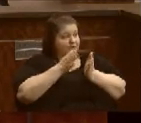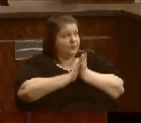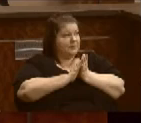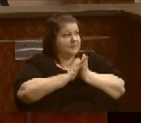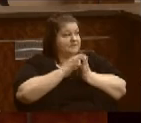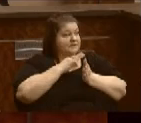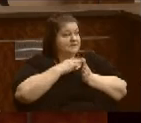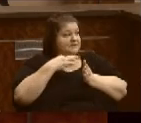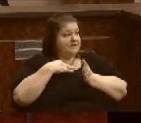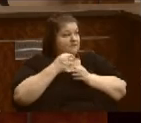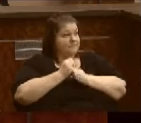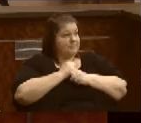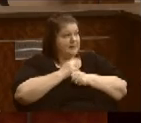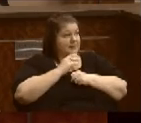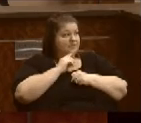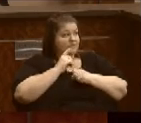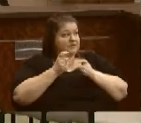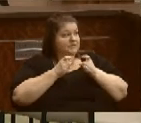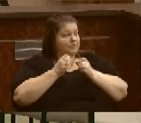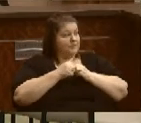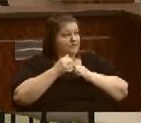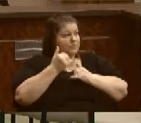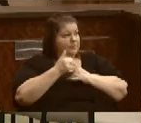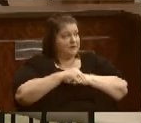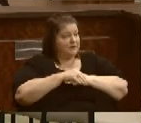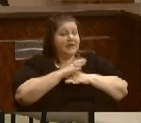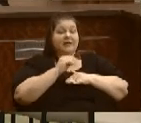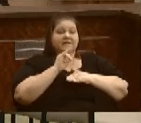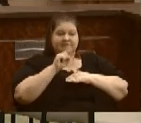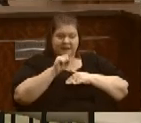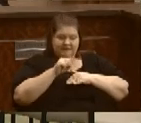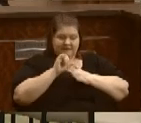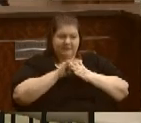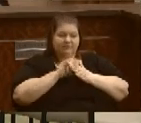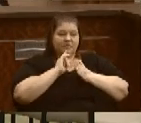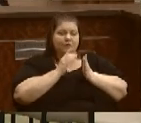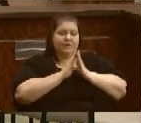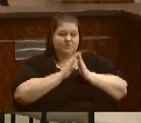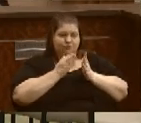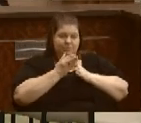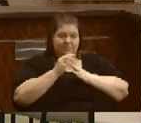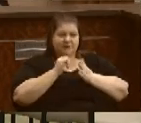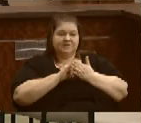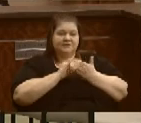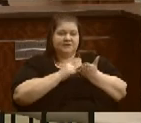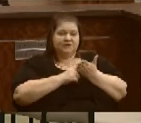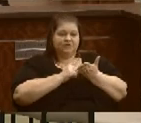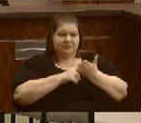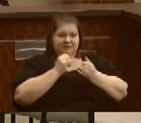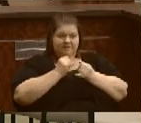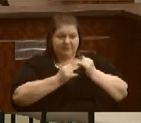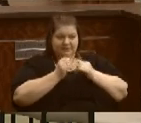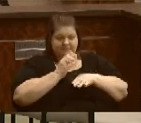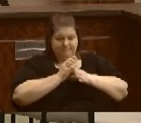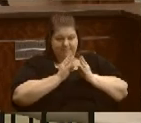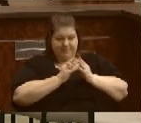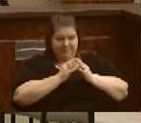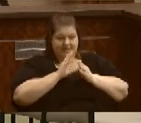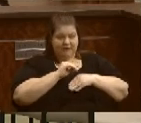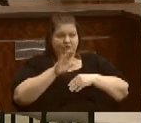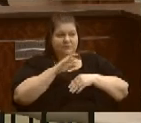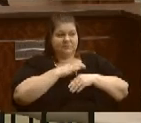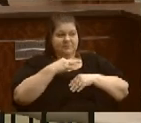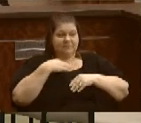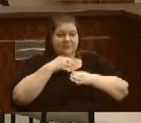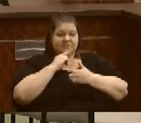that we have to deal with tonight? Yes, and that was a request that our discussion that we had at the last meeting, and your staff has